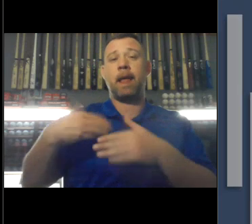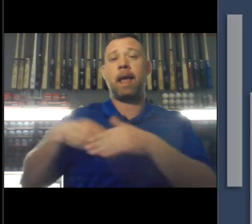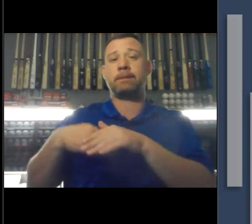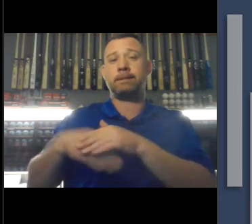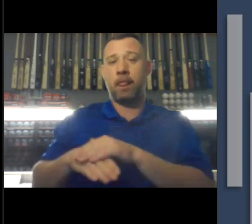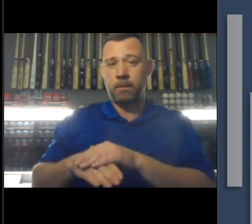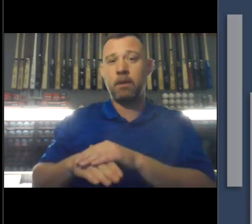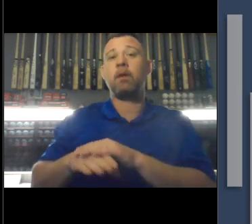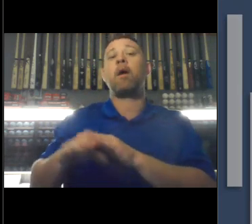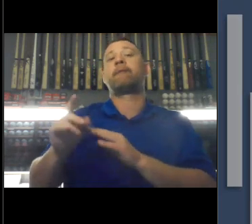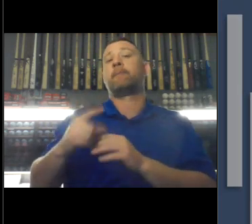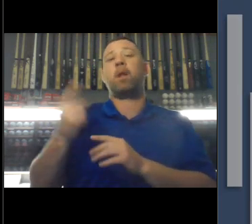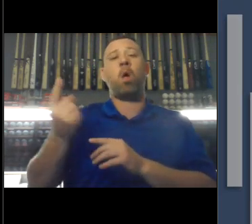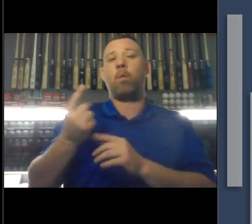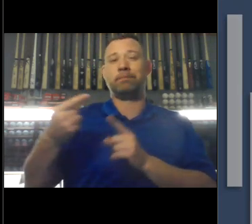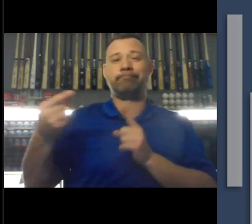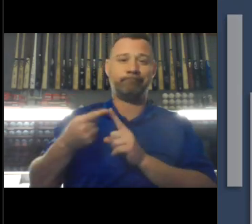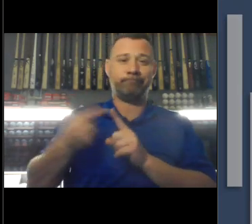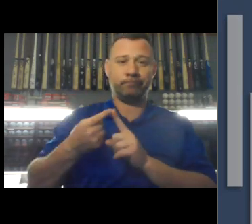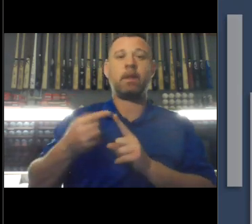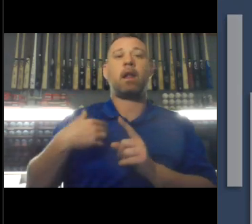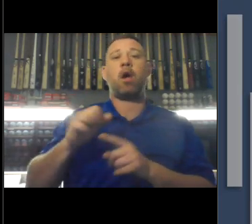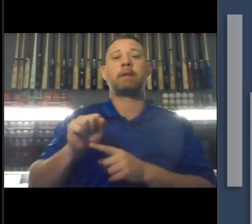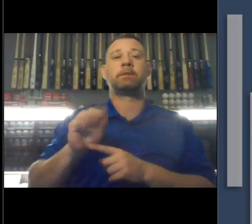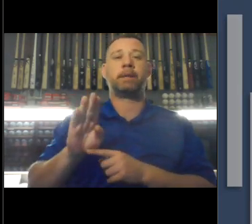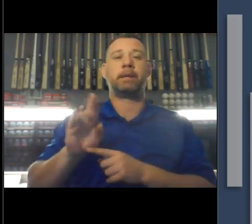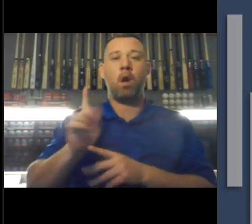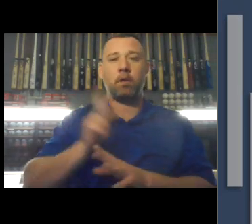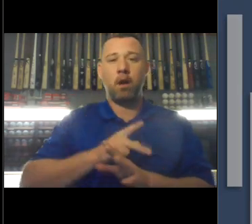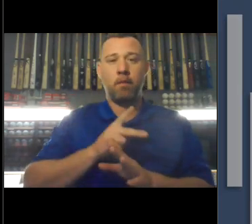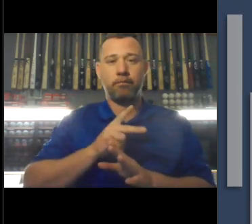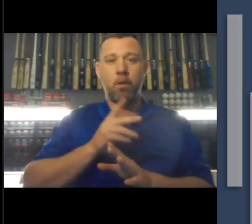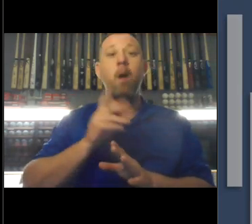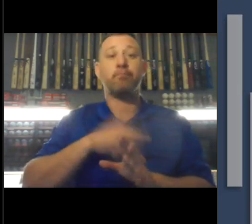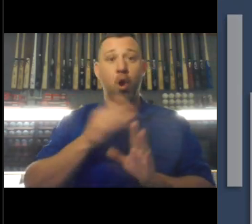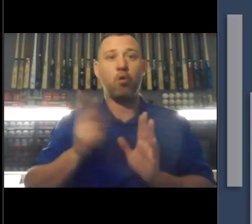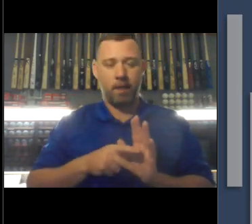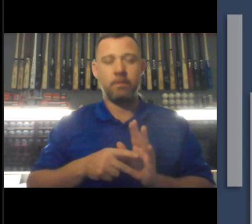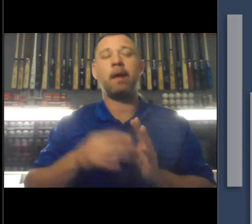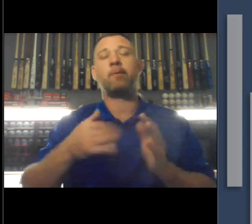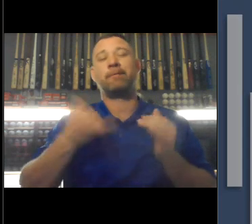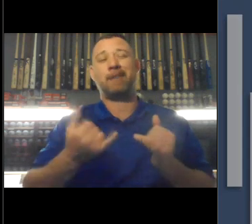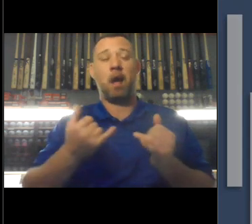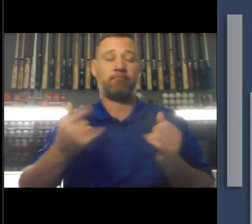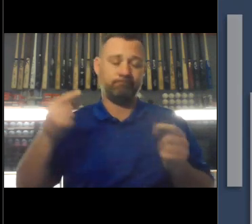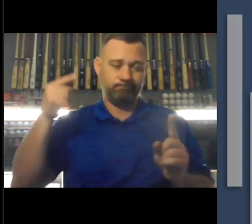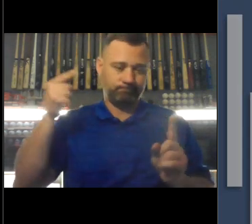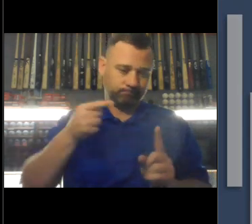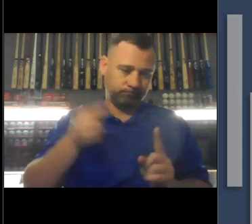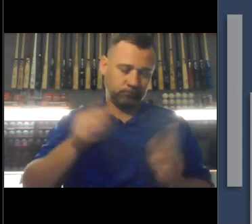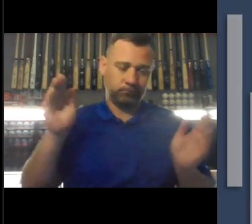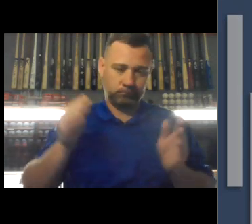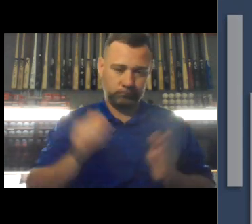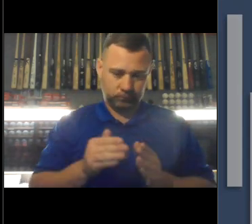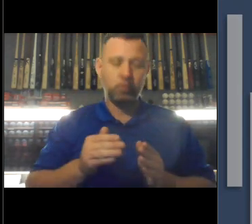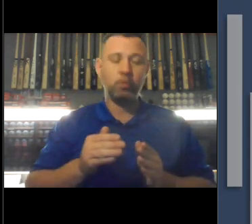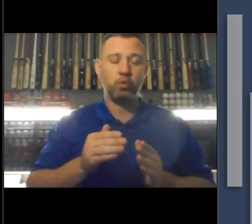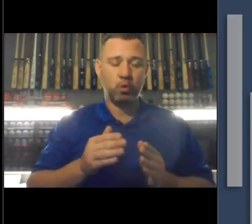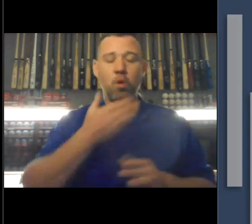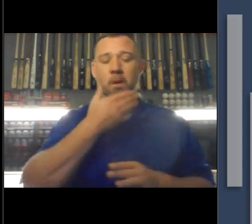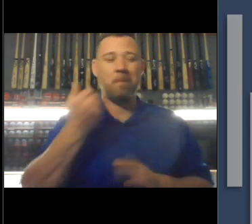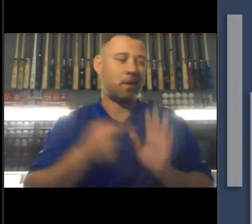key evaluation criteria in our SB1 programs. In this cycle, we further honed our guidance on performance metrics to better demonstrate